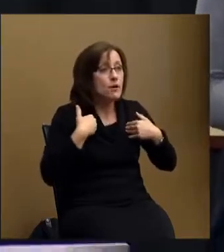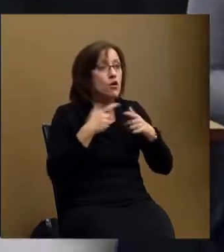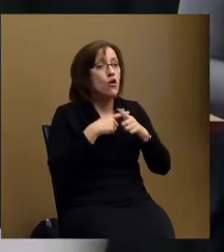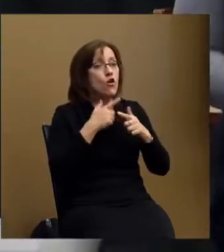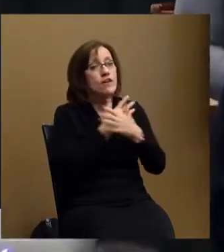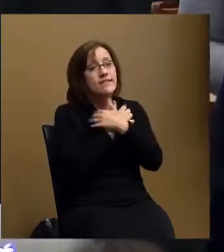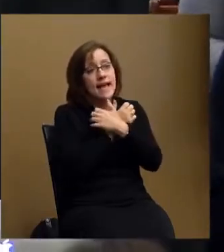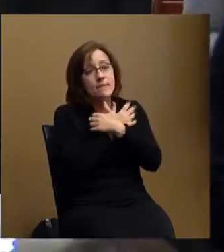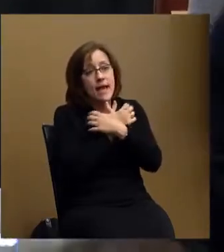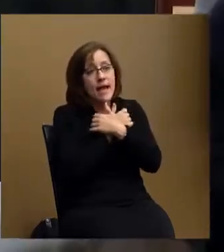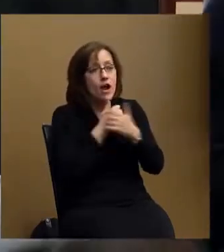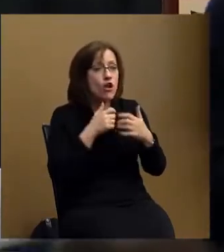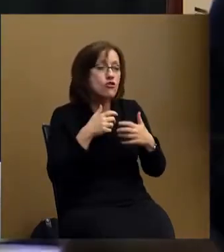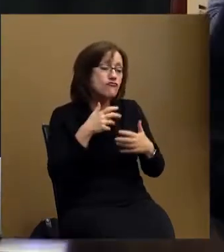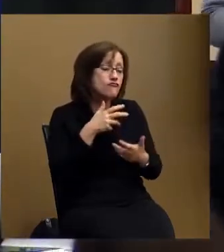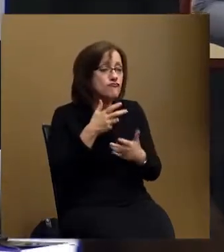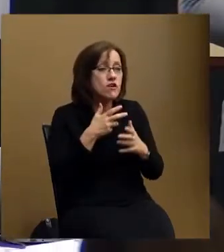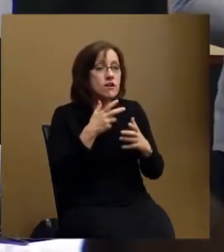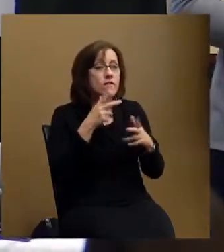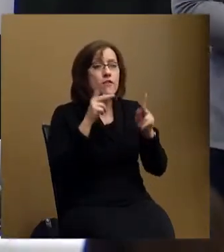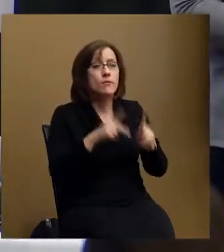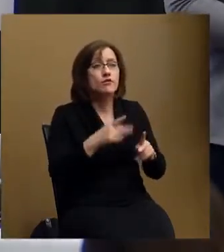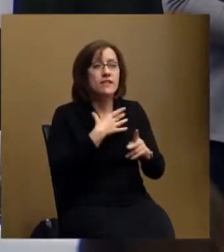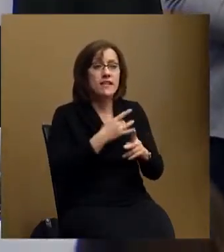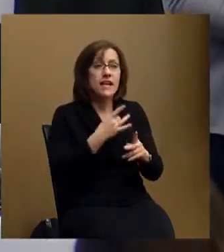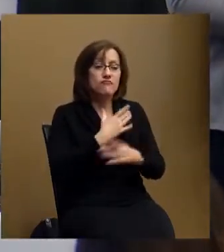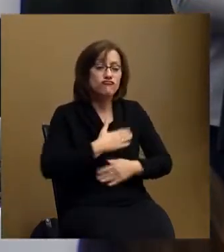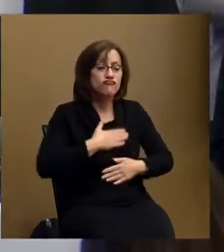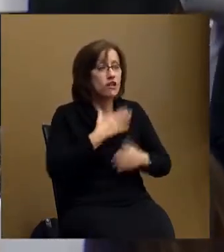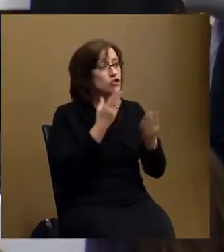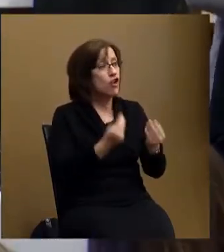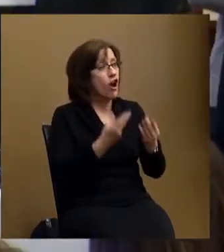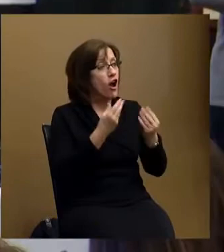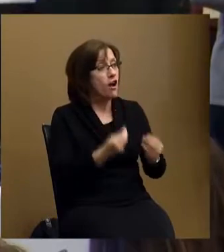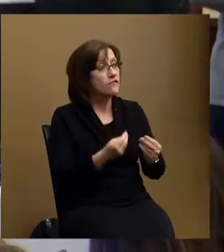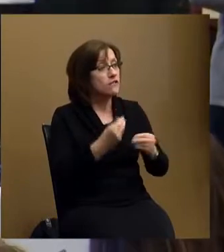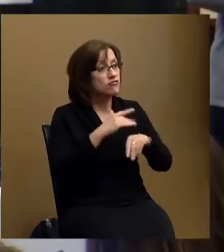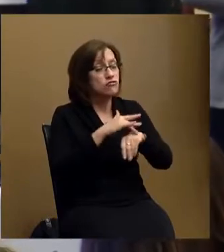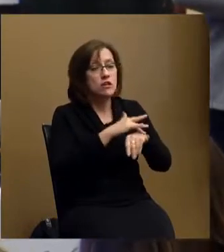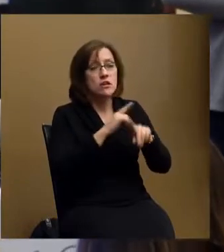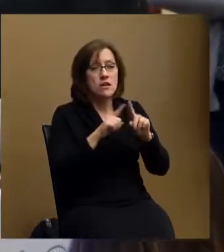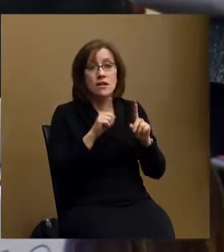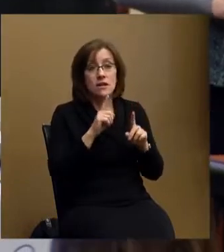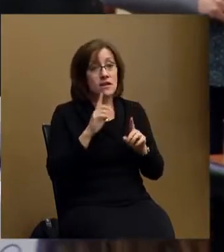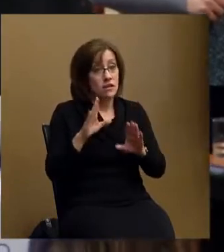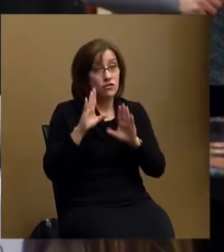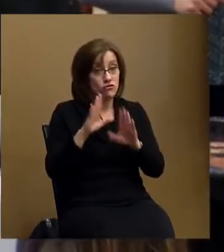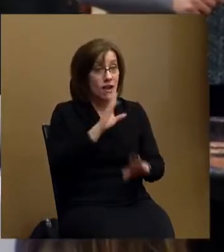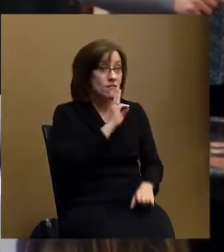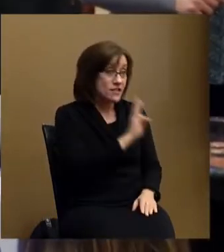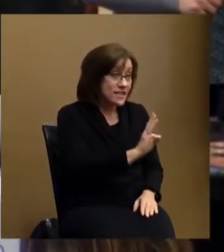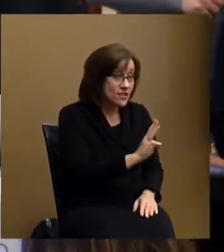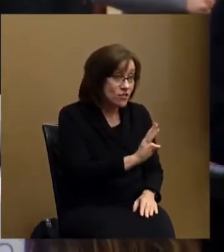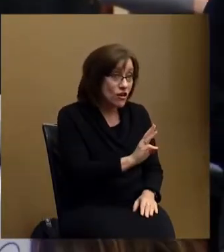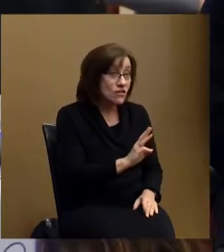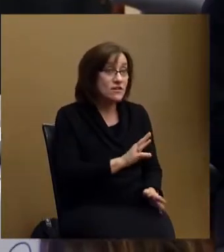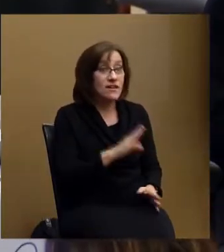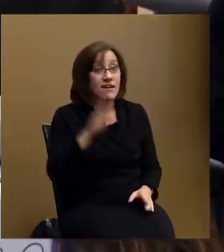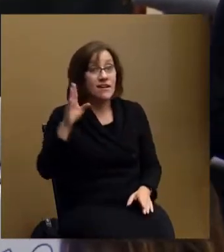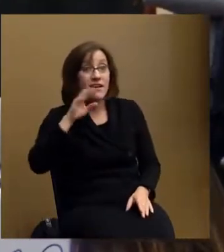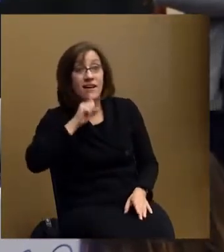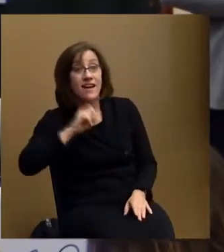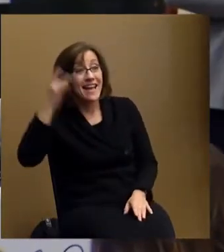likes soft things, but I will say it's great for a 6-year-old. It's not so great for